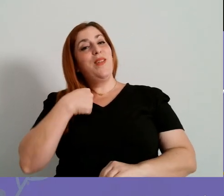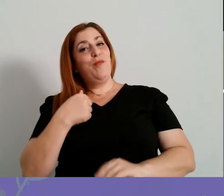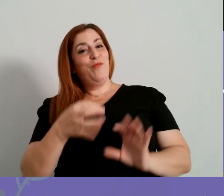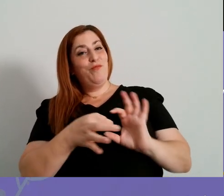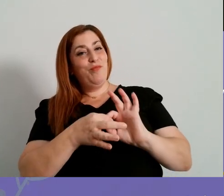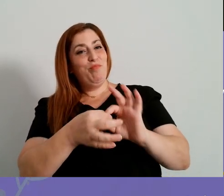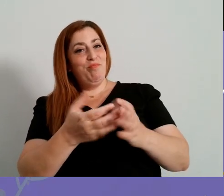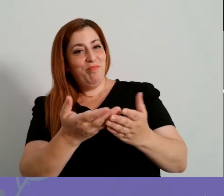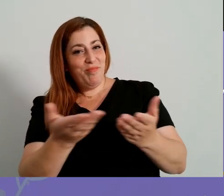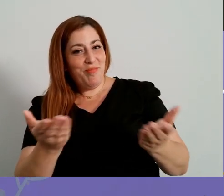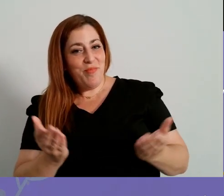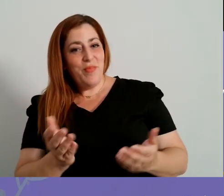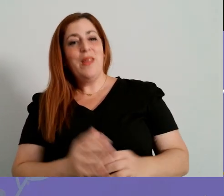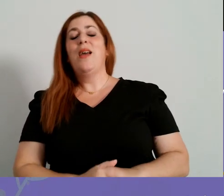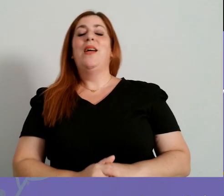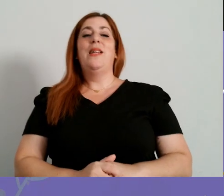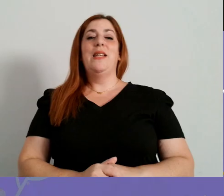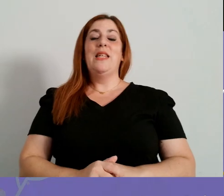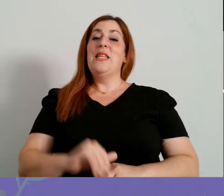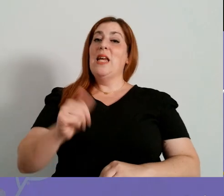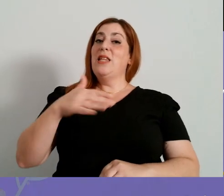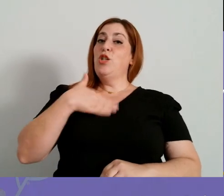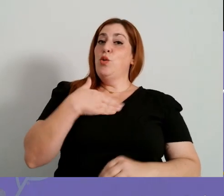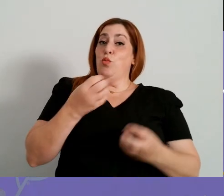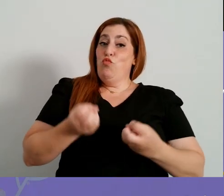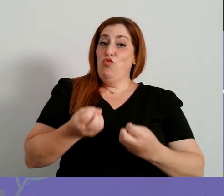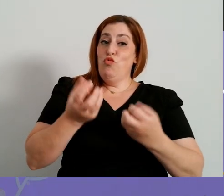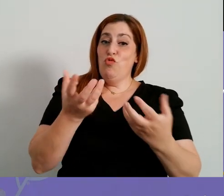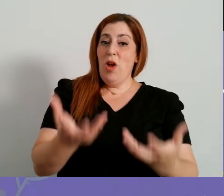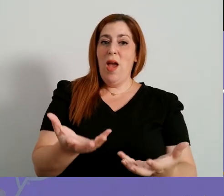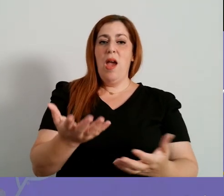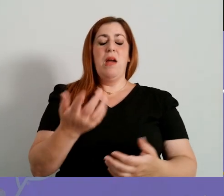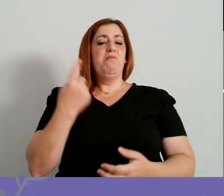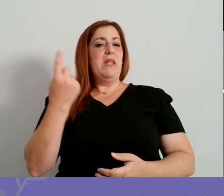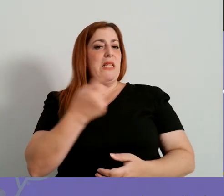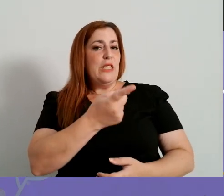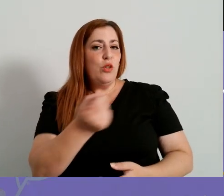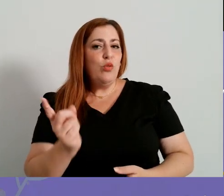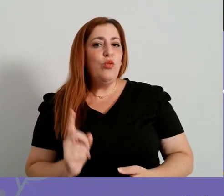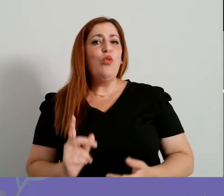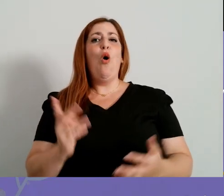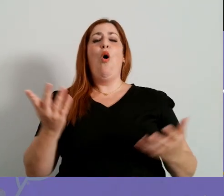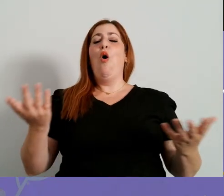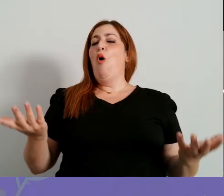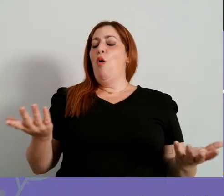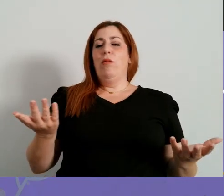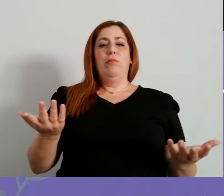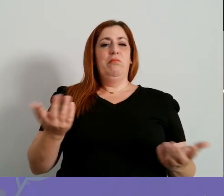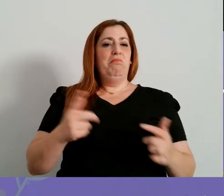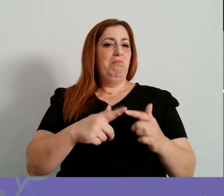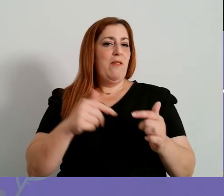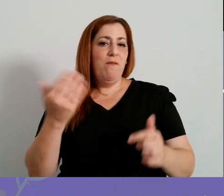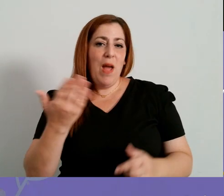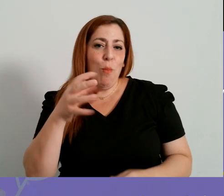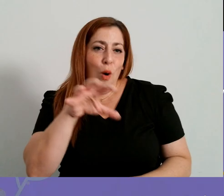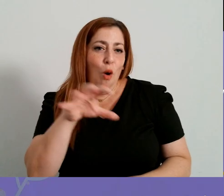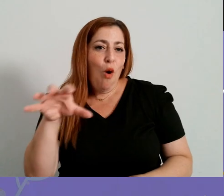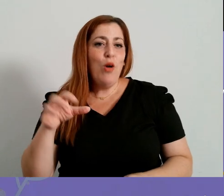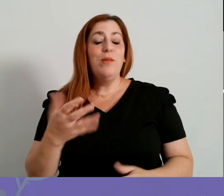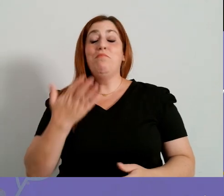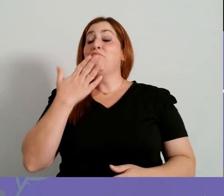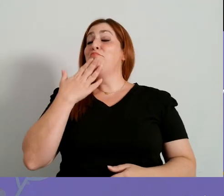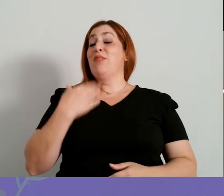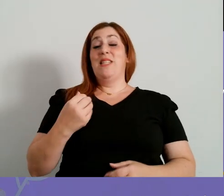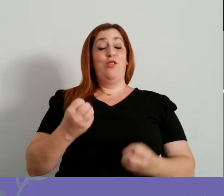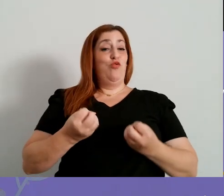today. If you wish to share anything about yourselves, who you are, where you're coming from, if you're an autistic person yourself, feel free to